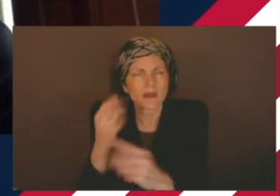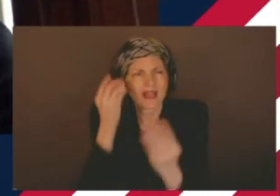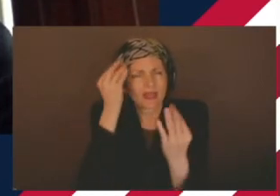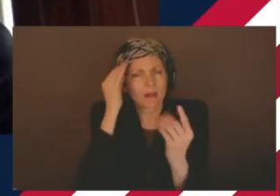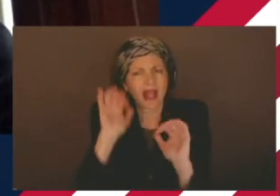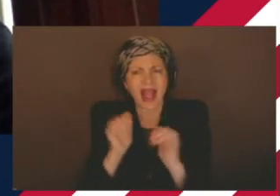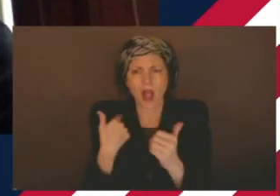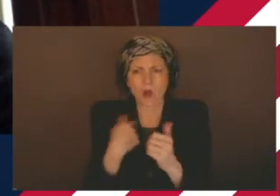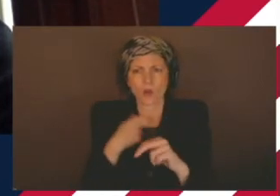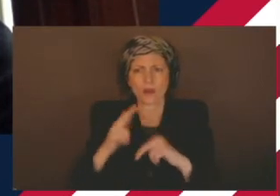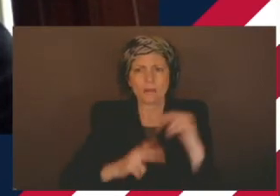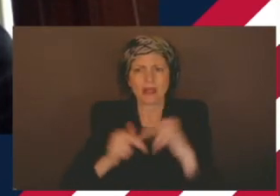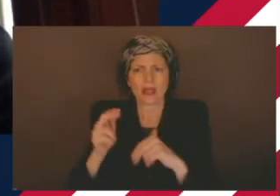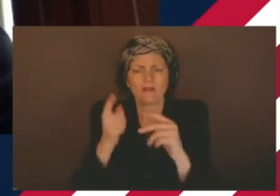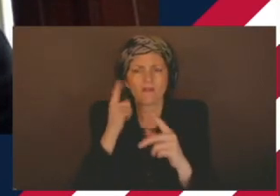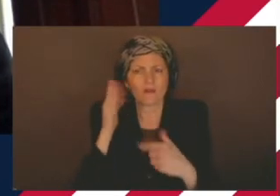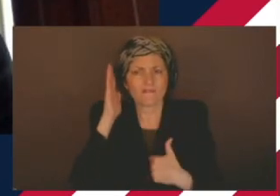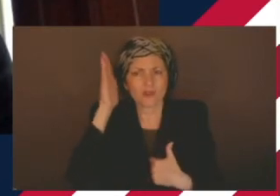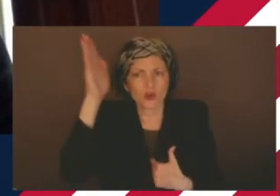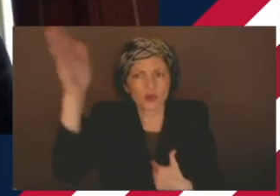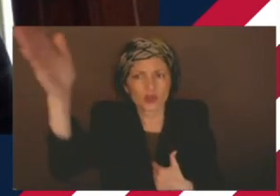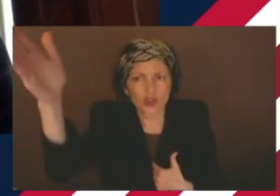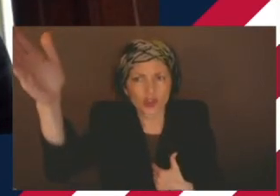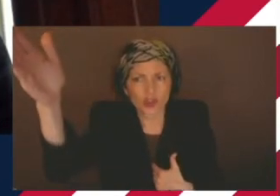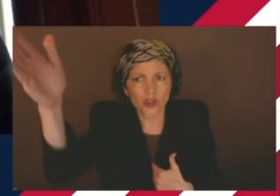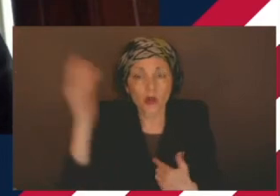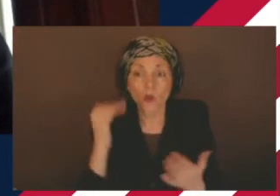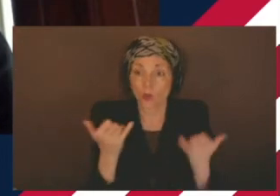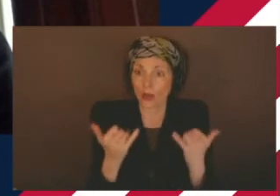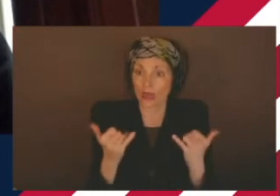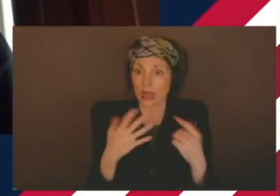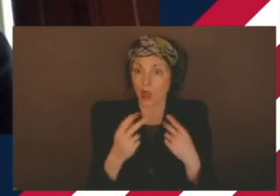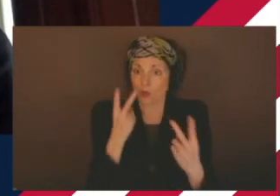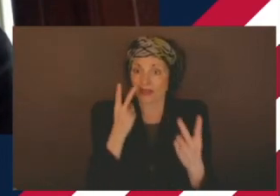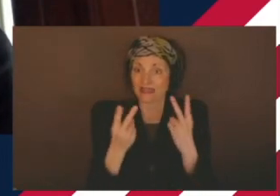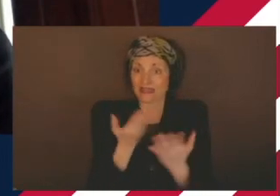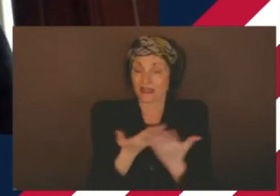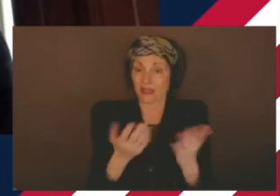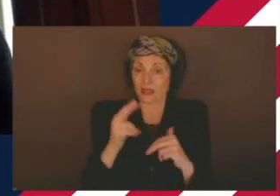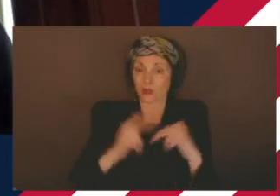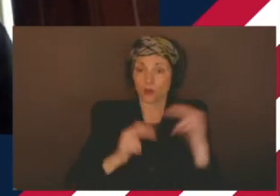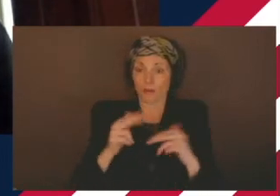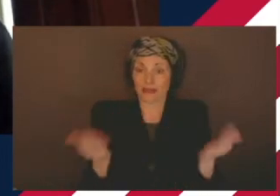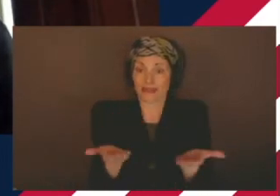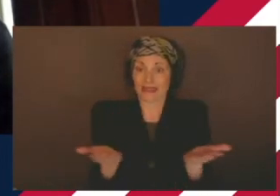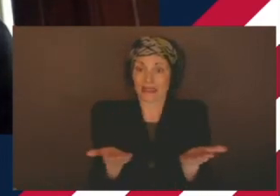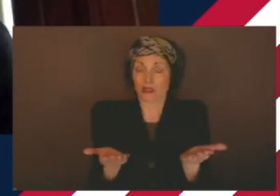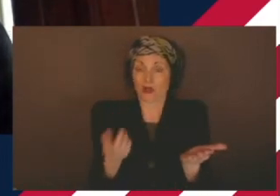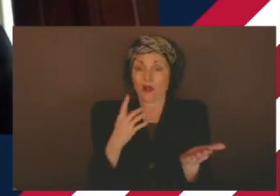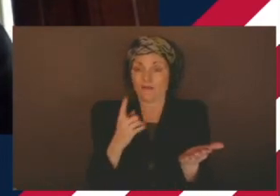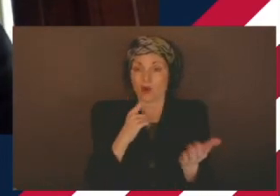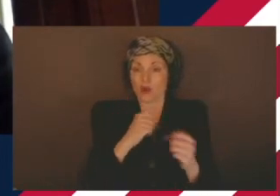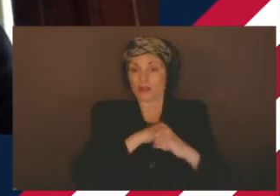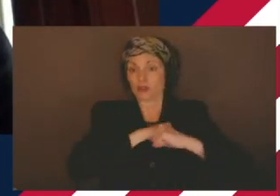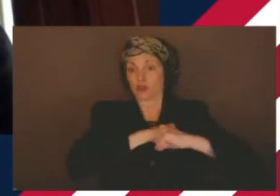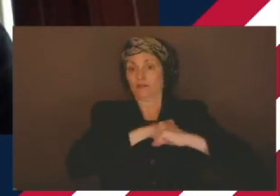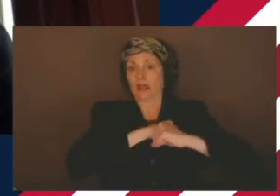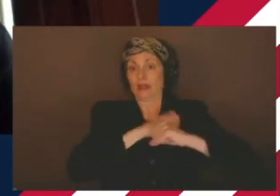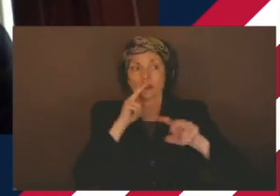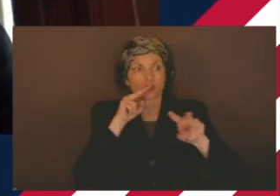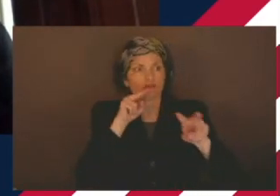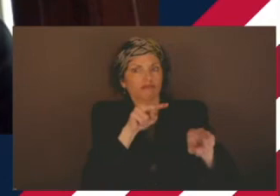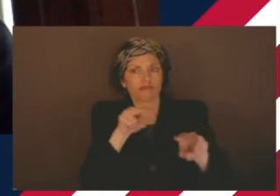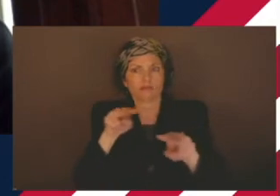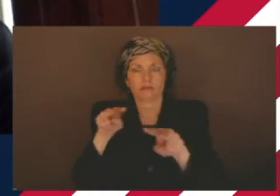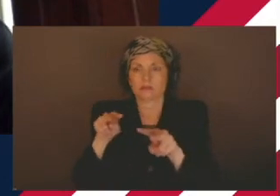now we see platforms that are built in the United States, built for surveillance capitalist purposes with a model that makes